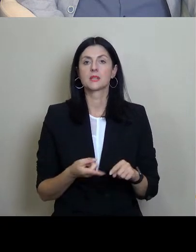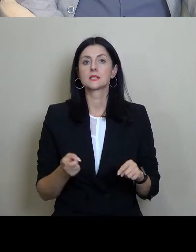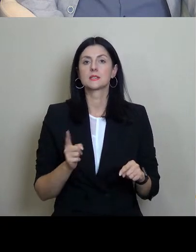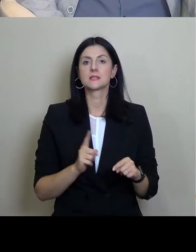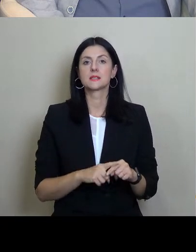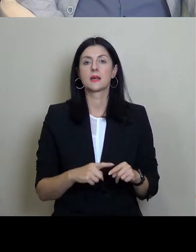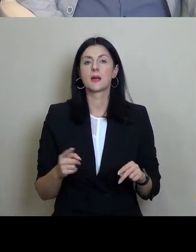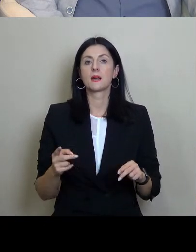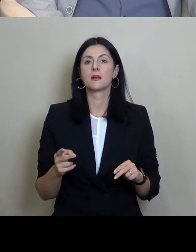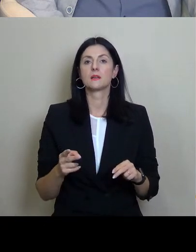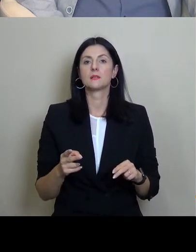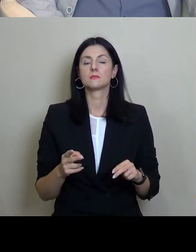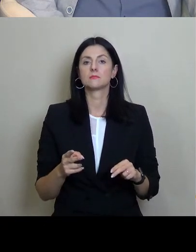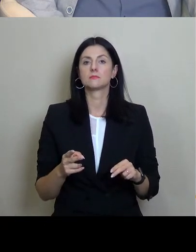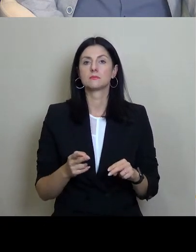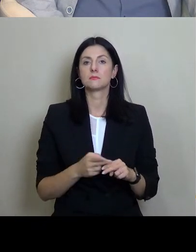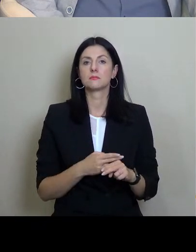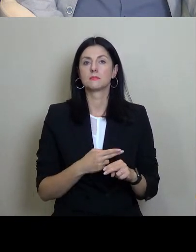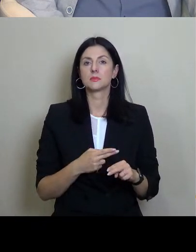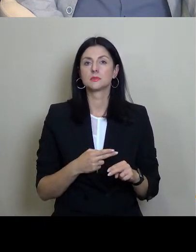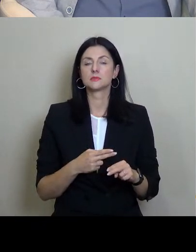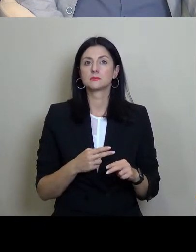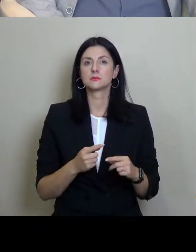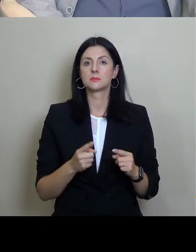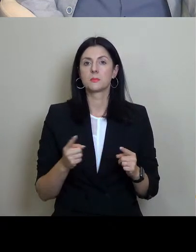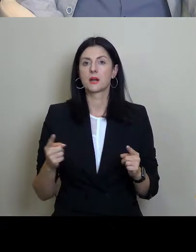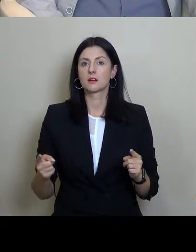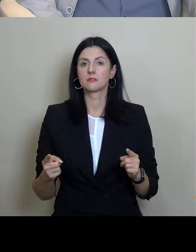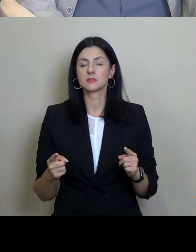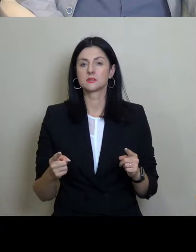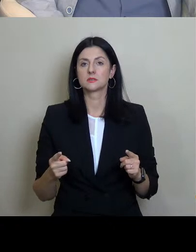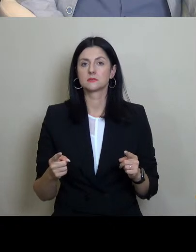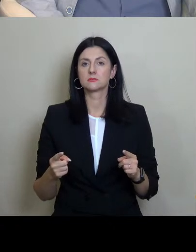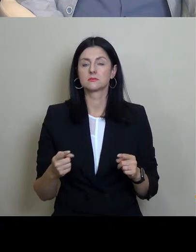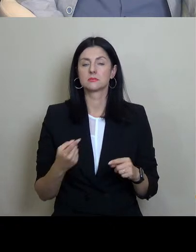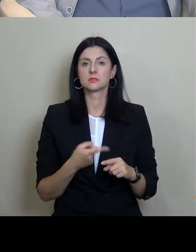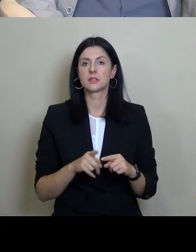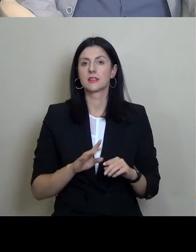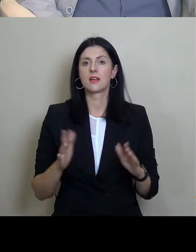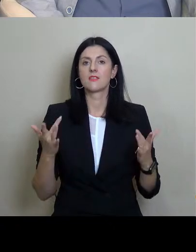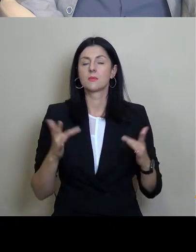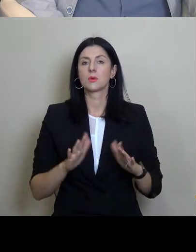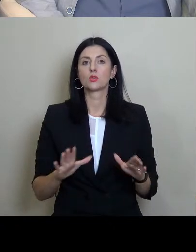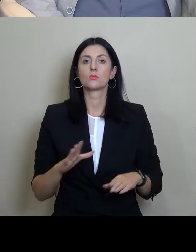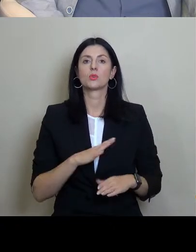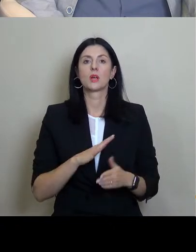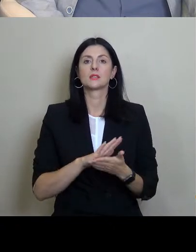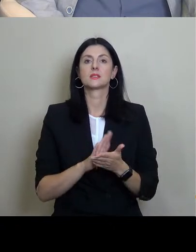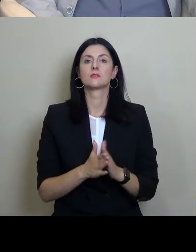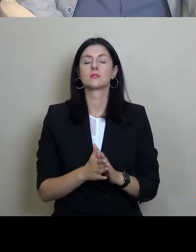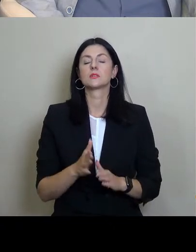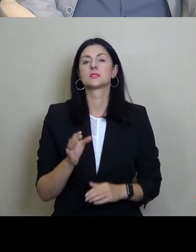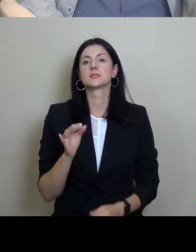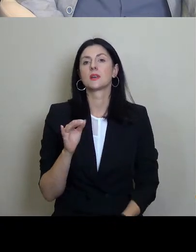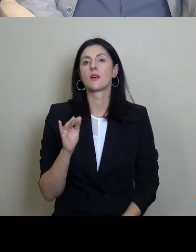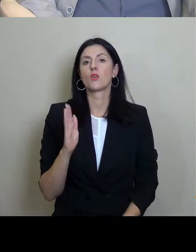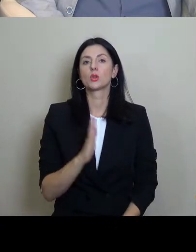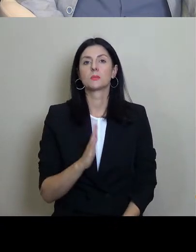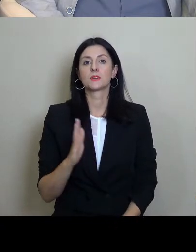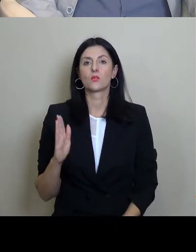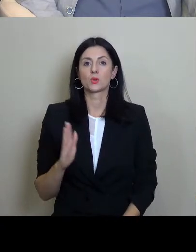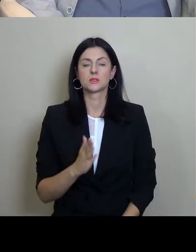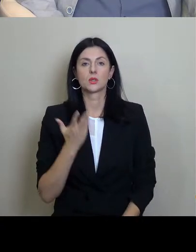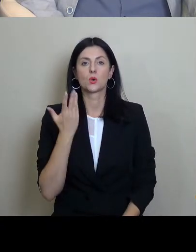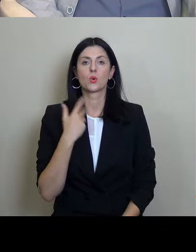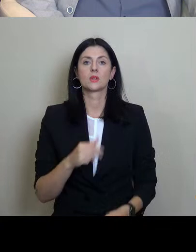several rules. First of all, that the borders are actually is not